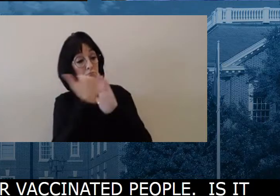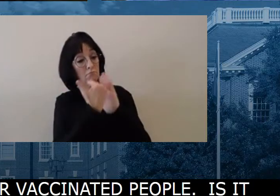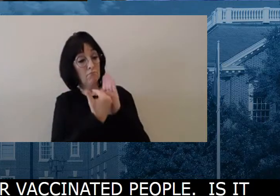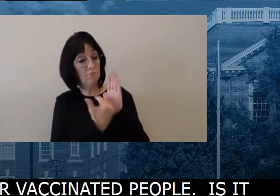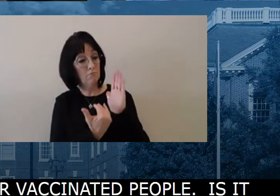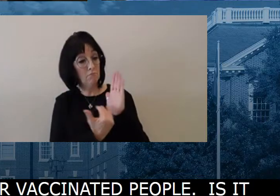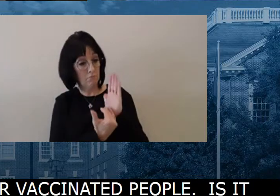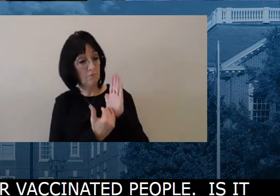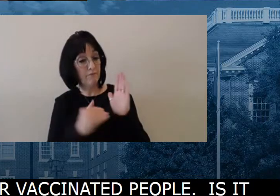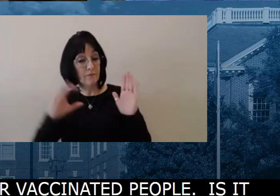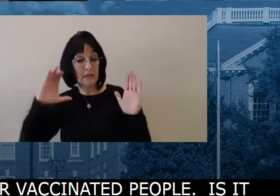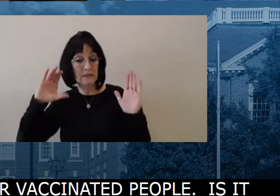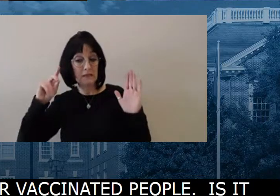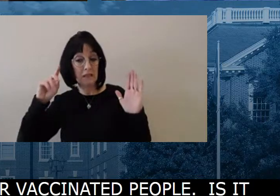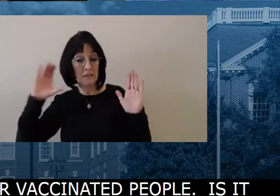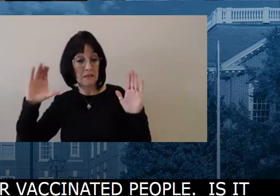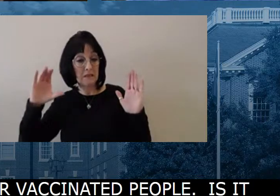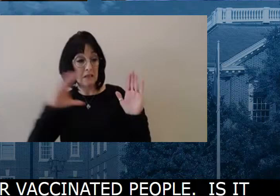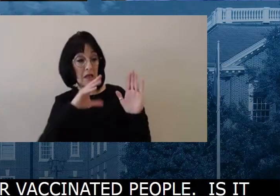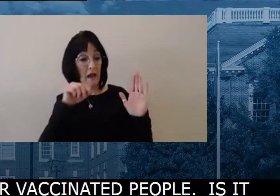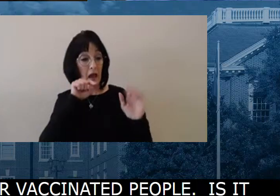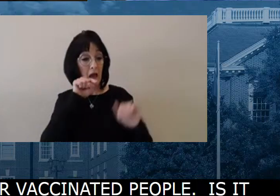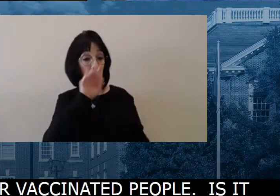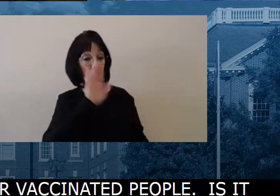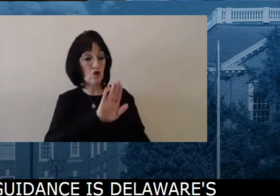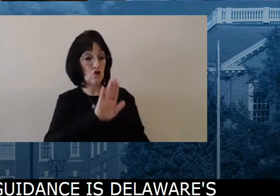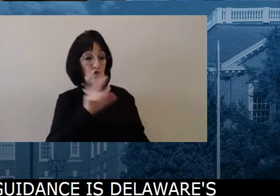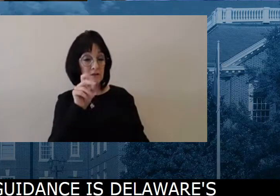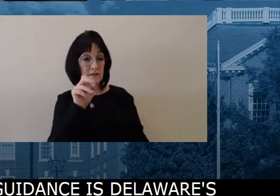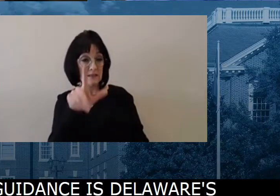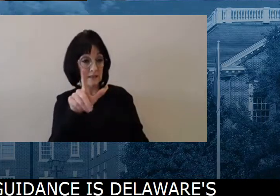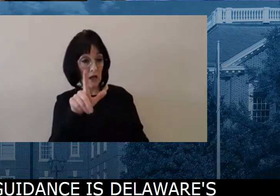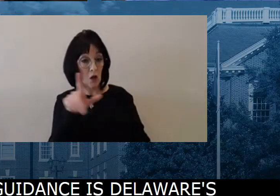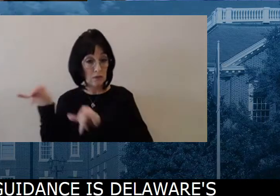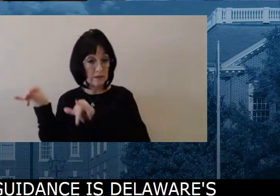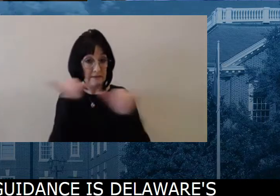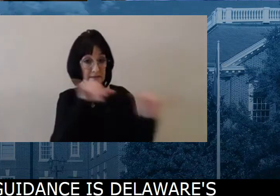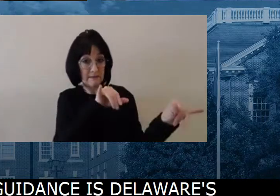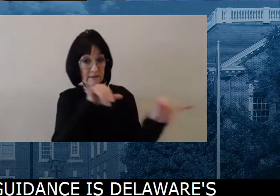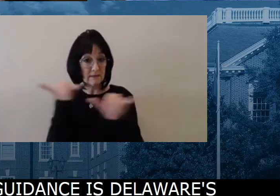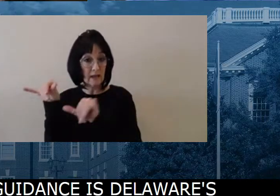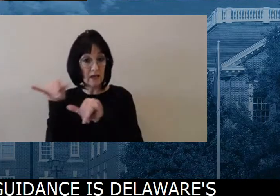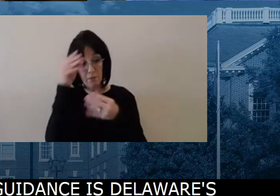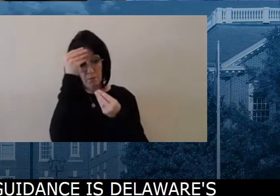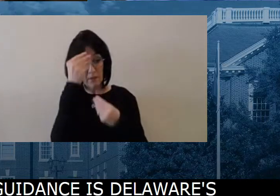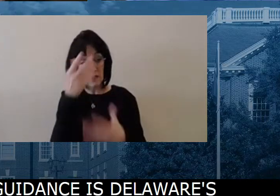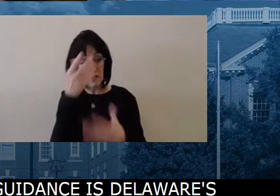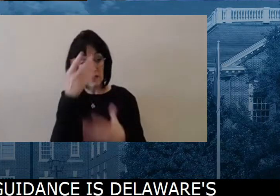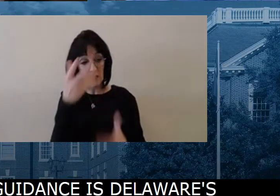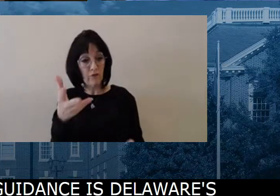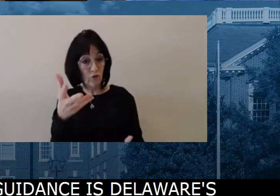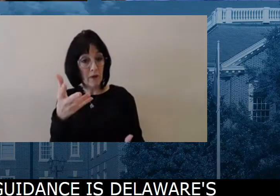Is there any difference in the message that you're putting forth as far as what vaccinated people should and shouldn't do?